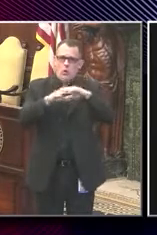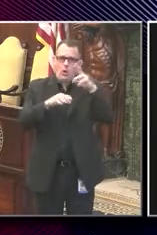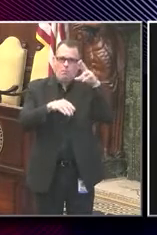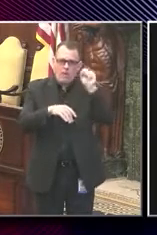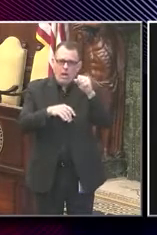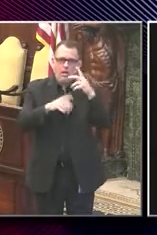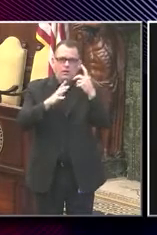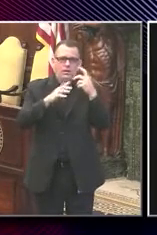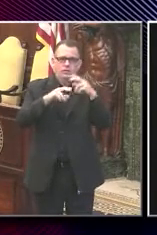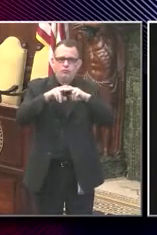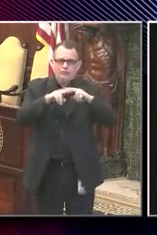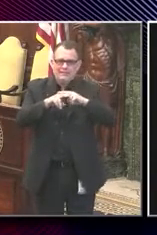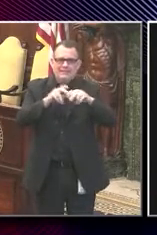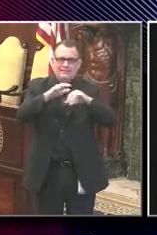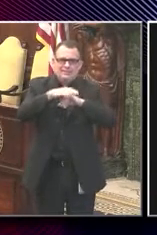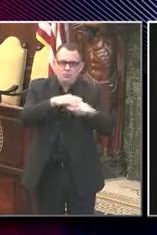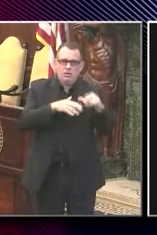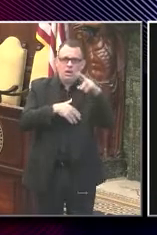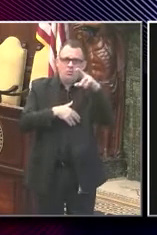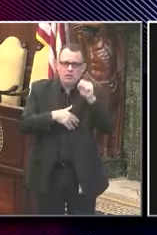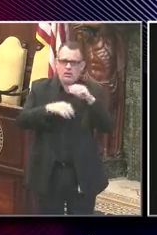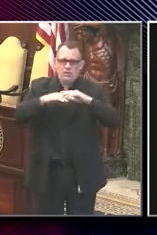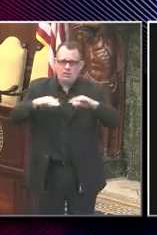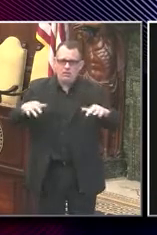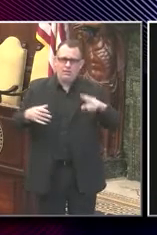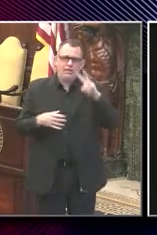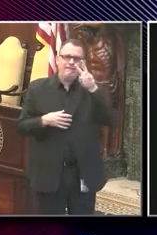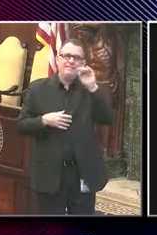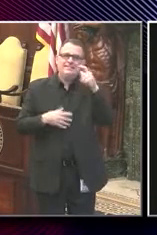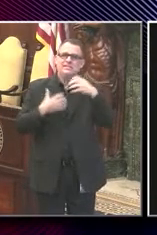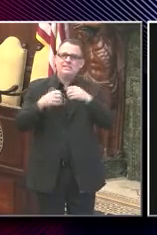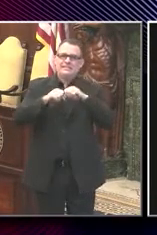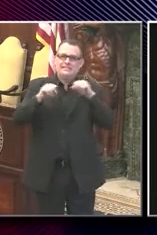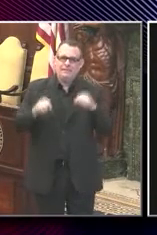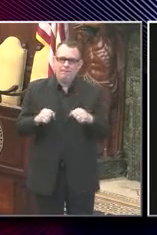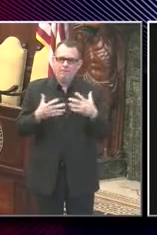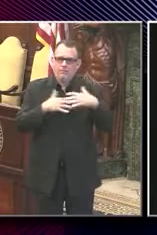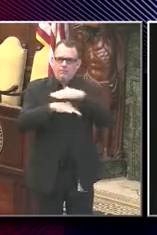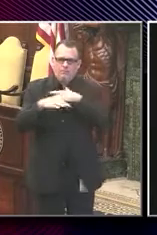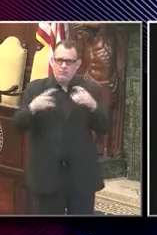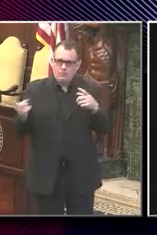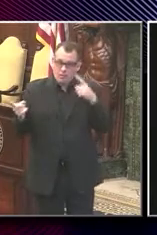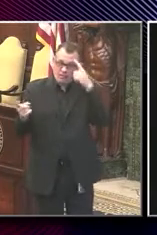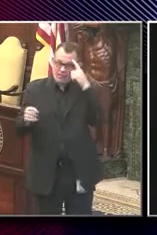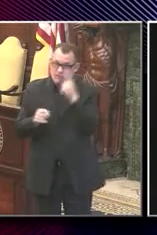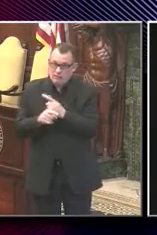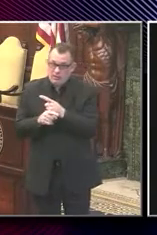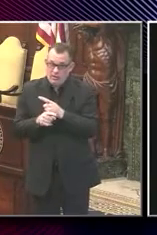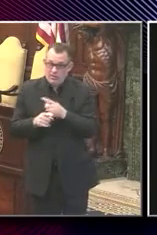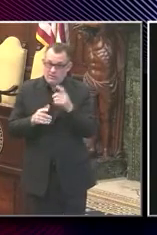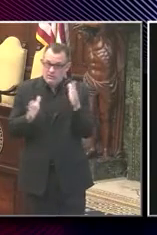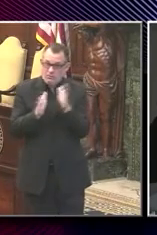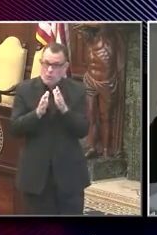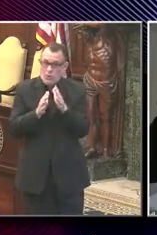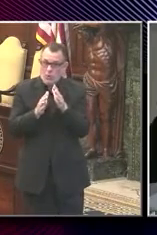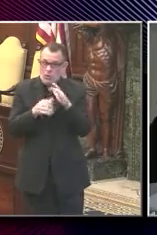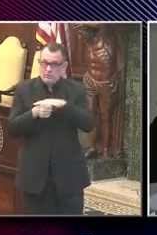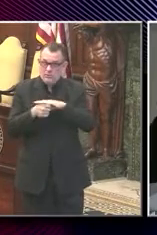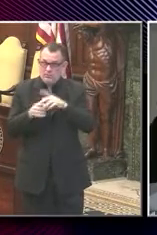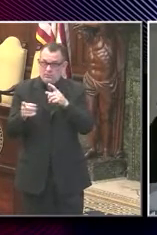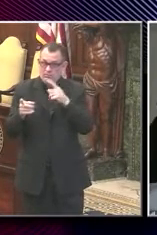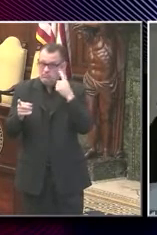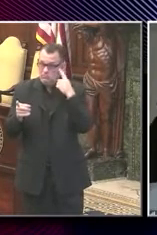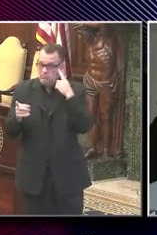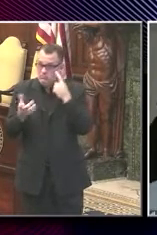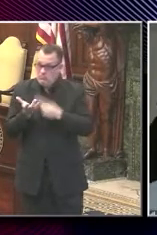I'm wondering if you can just contextualize that metric, how safe that sounds to you compared to other indoor spaces. I didn't